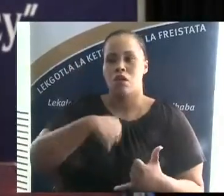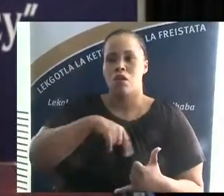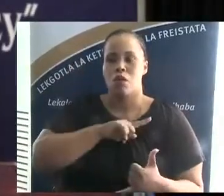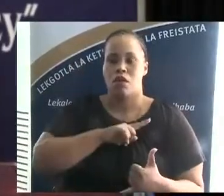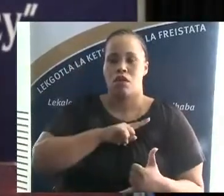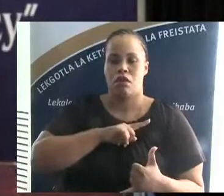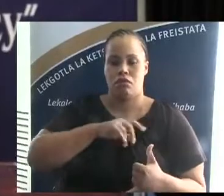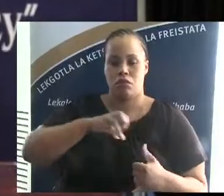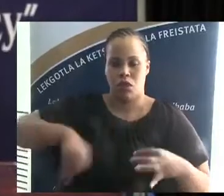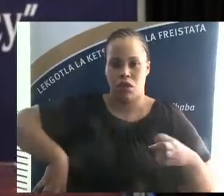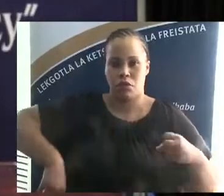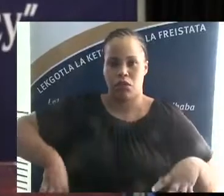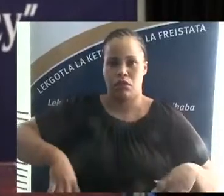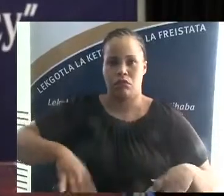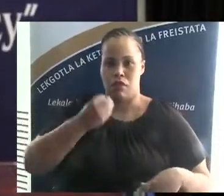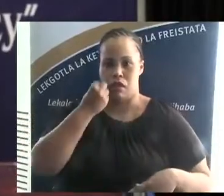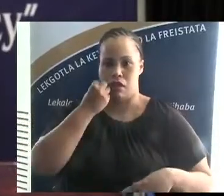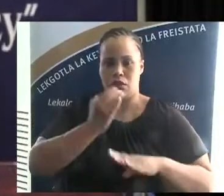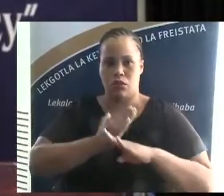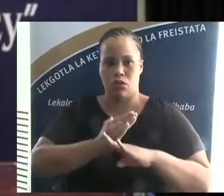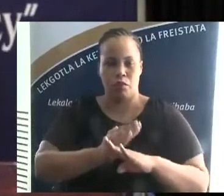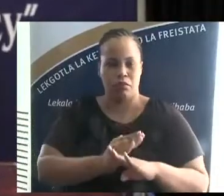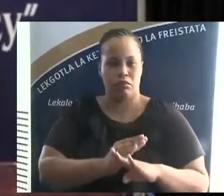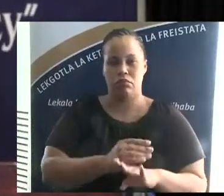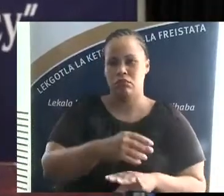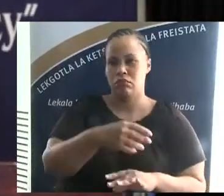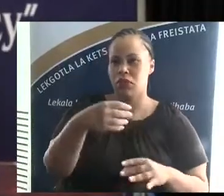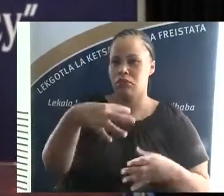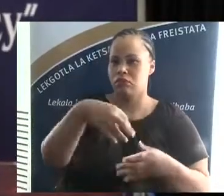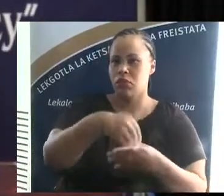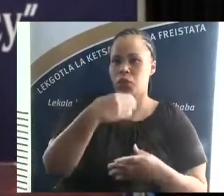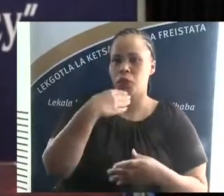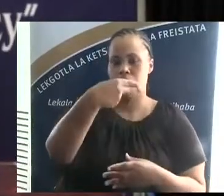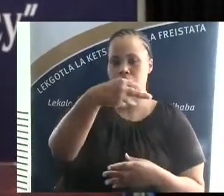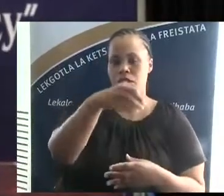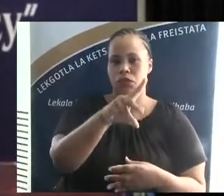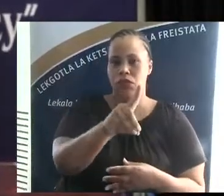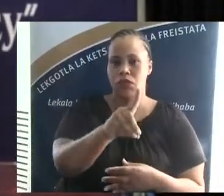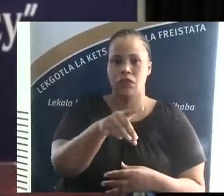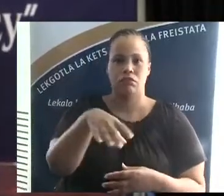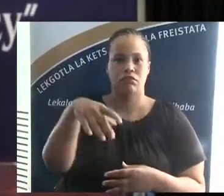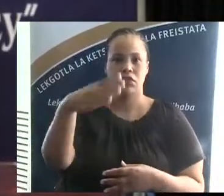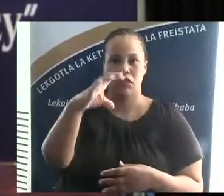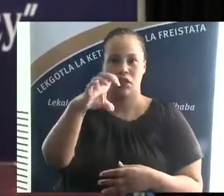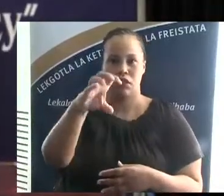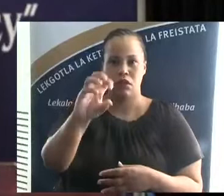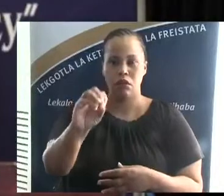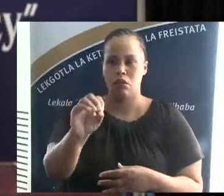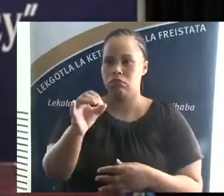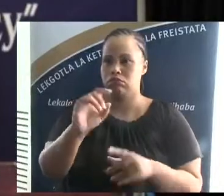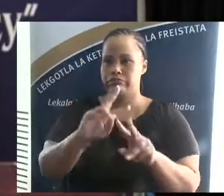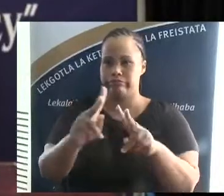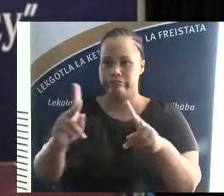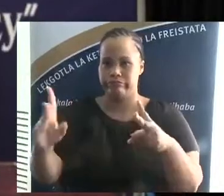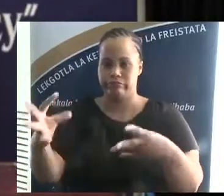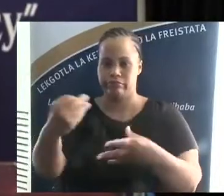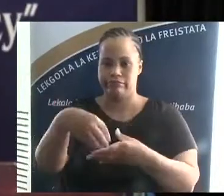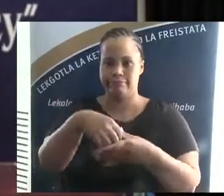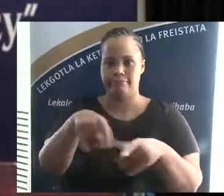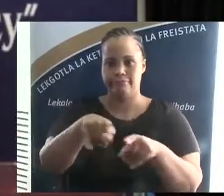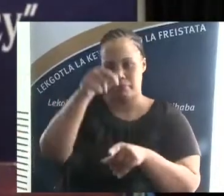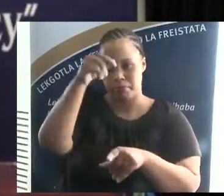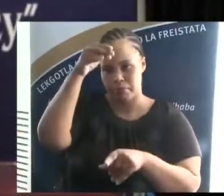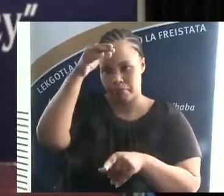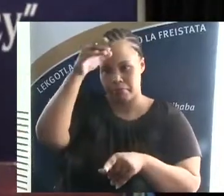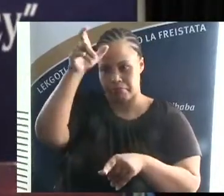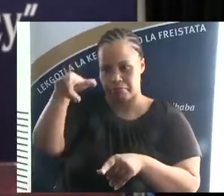corruption session with HODs, CEOs, municipal managers, led by Chapter 9 institutions and experts for the